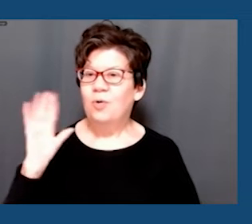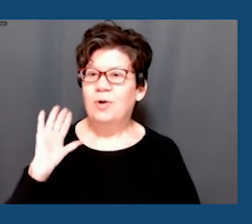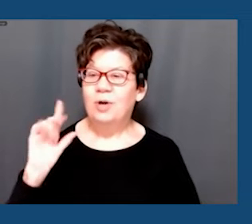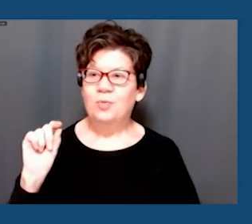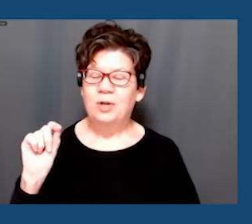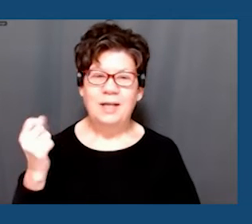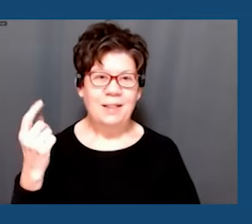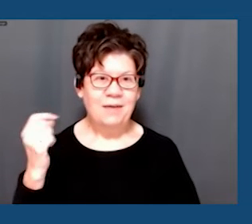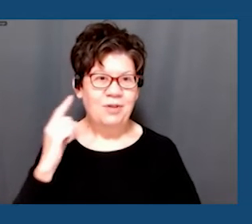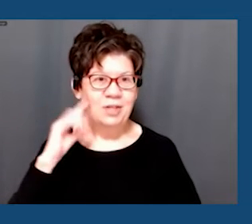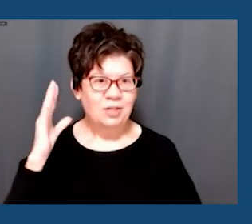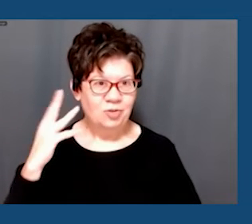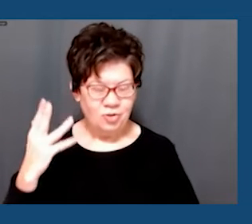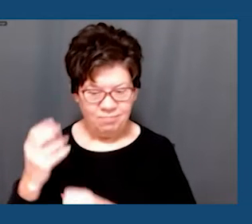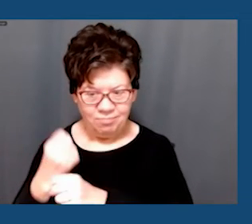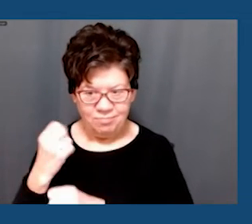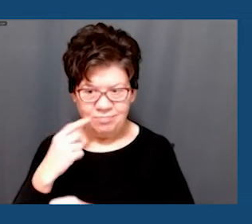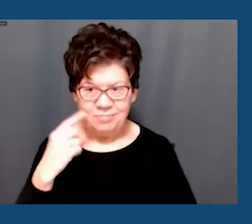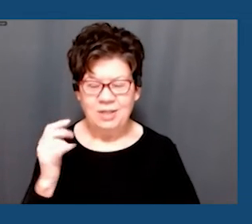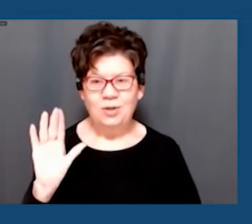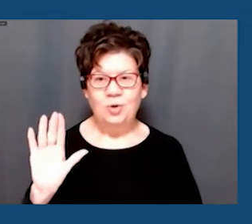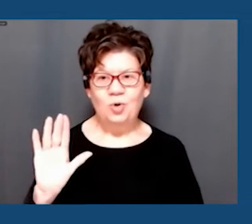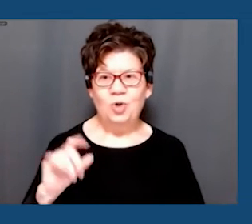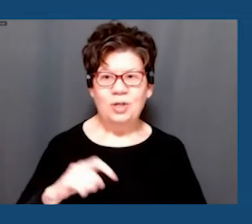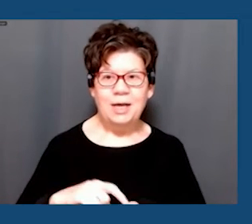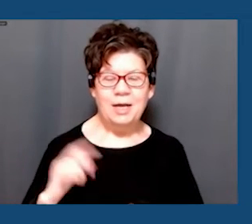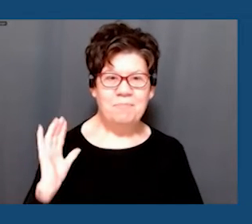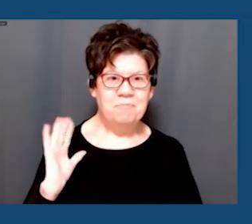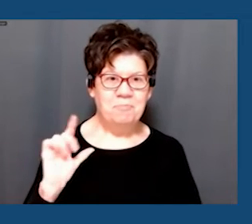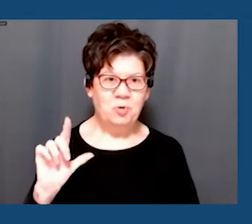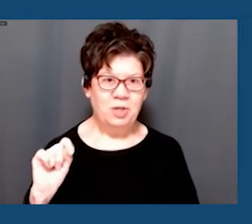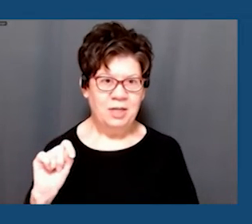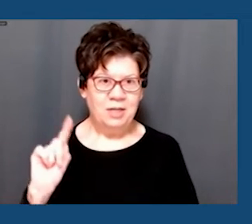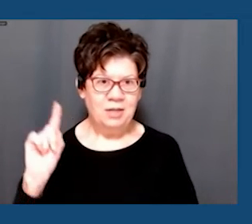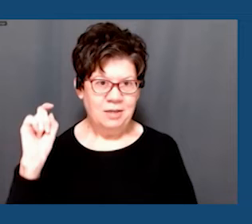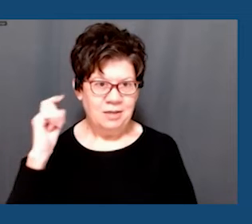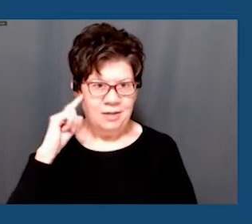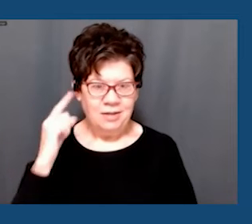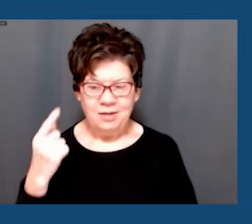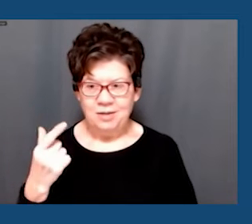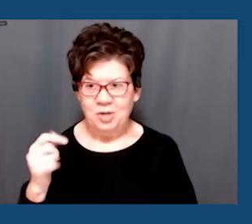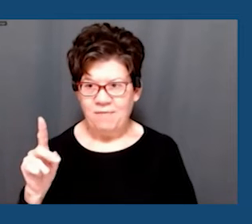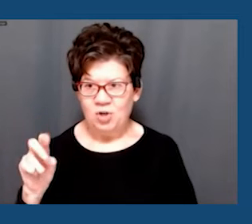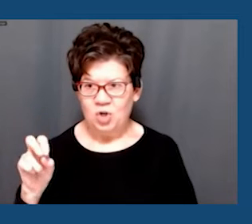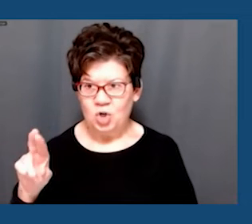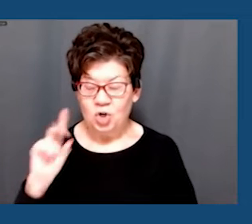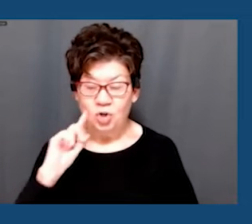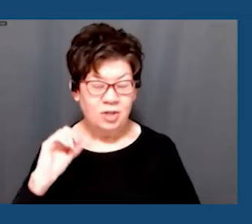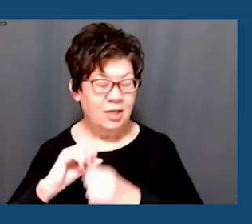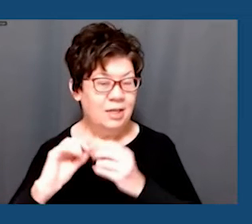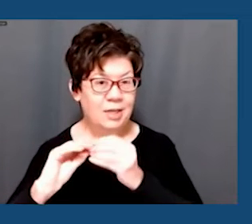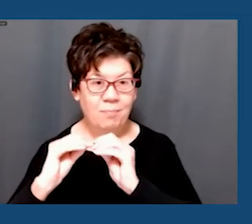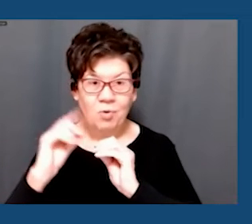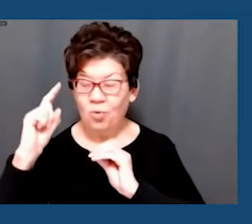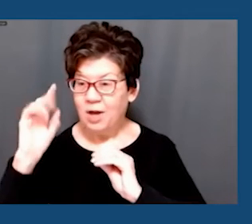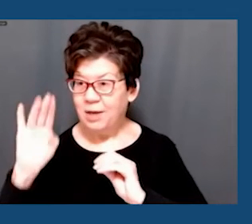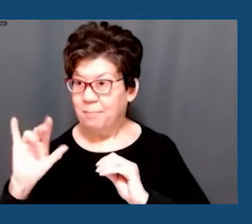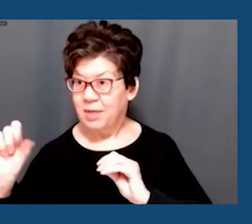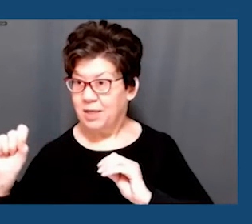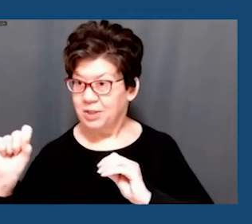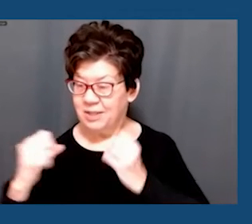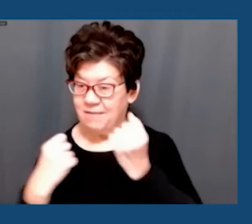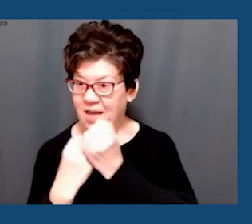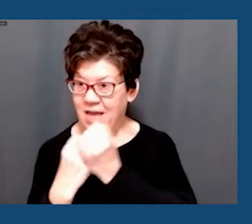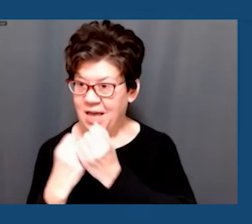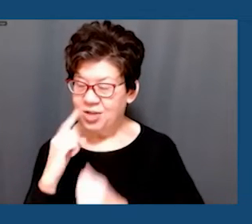time as lieutenant governor as well. She is the state's #1 Bills fan, and she has so far never held against me the fact that I am a